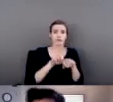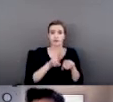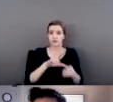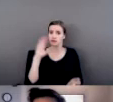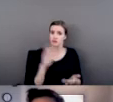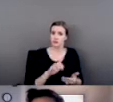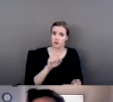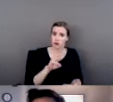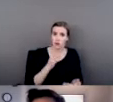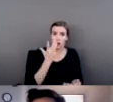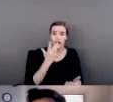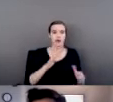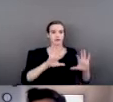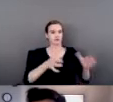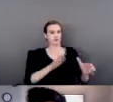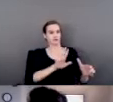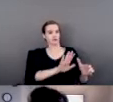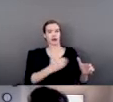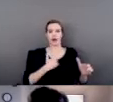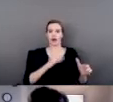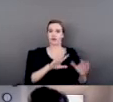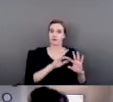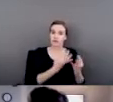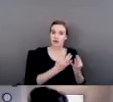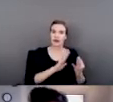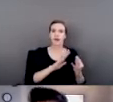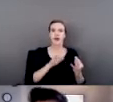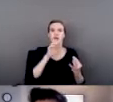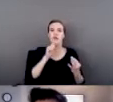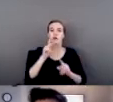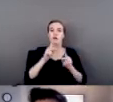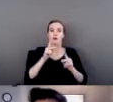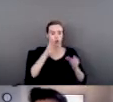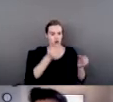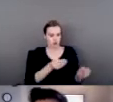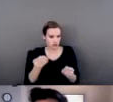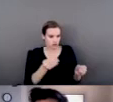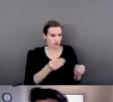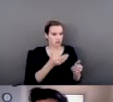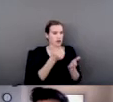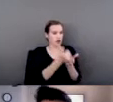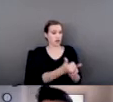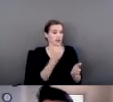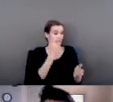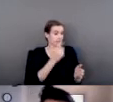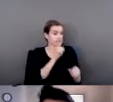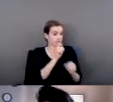help mediate these conflicts and protect the victims. You know, this was talked about in Sarah